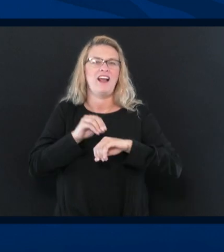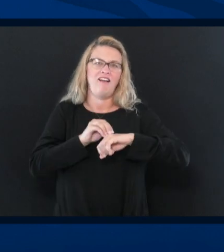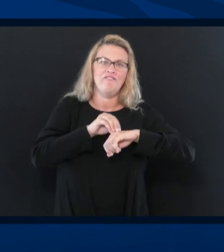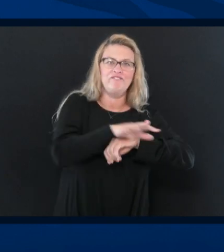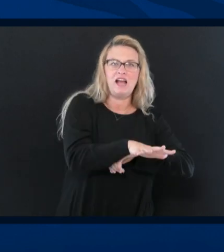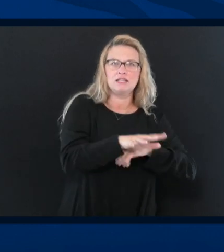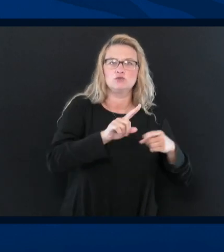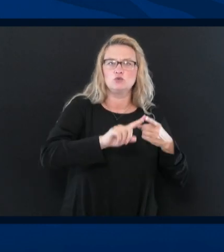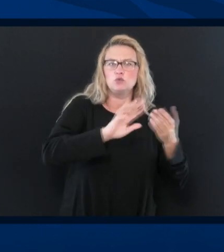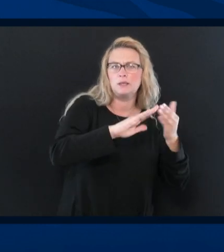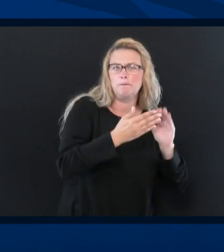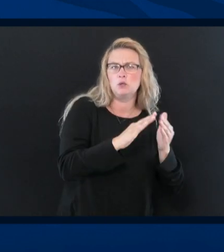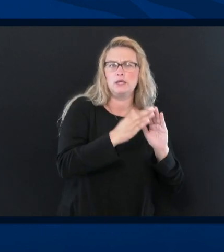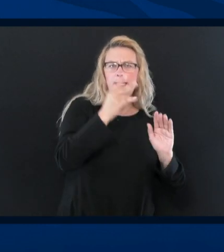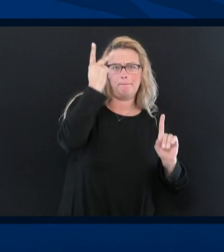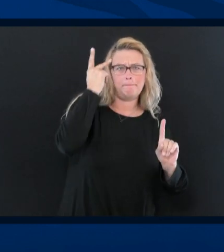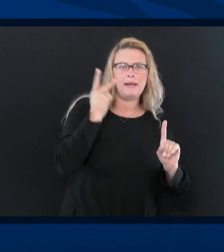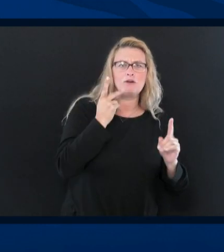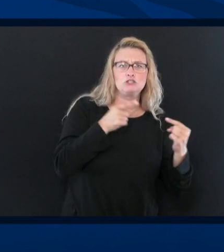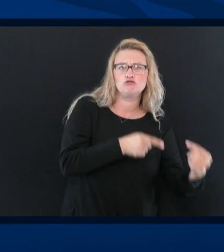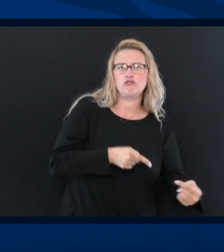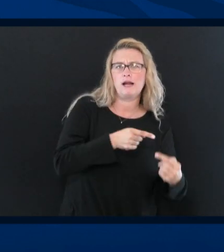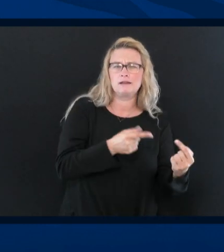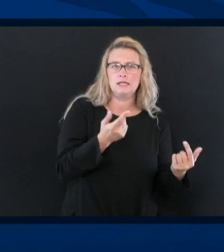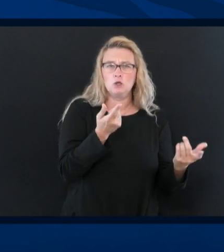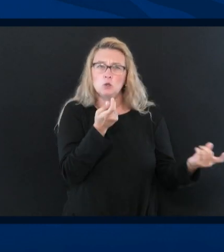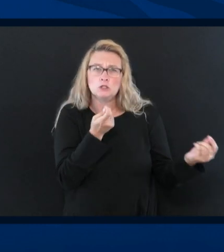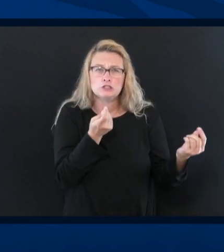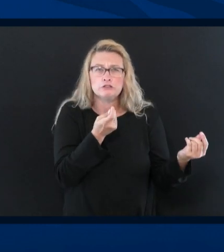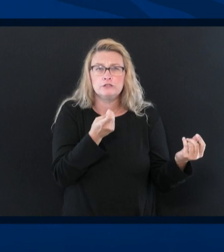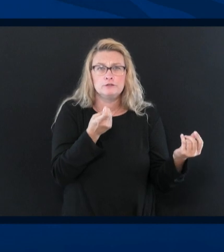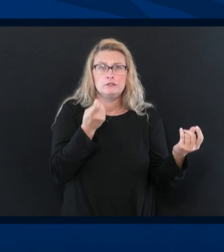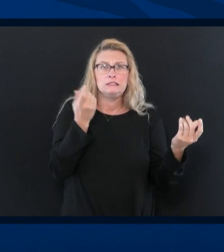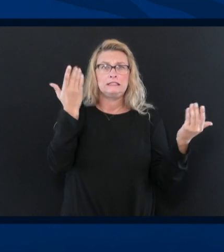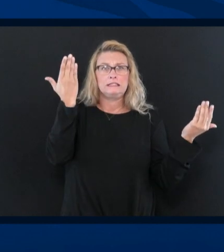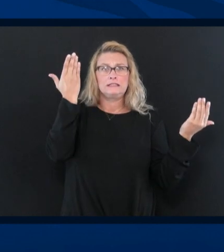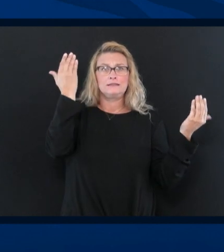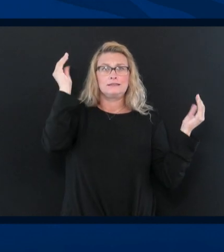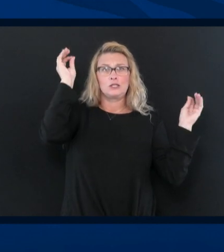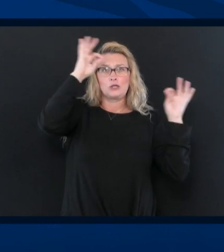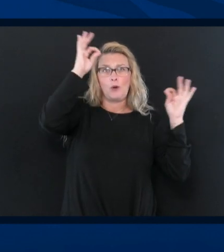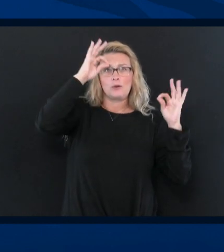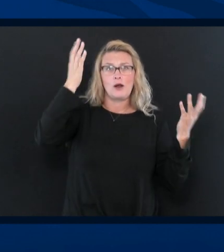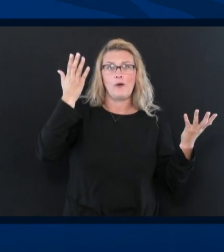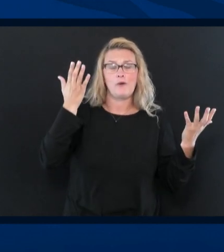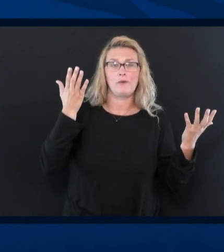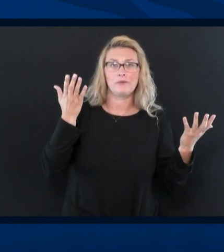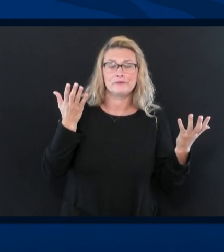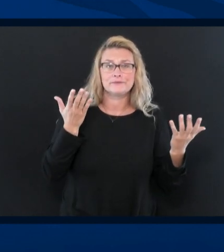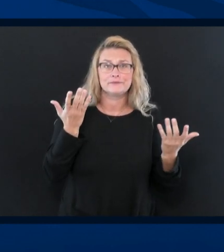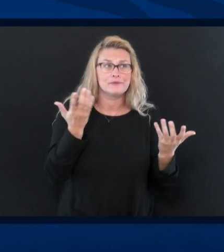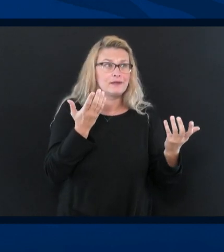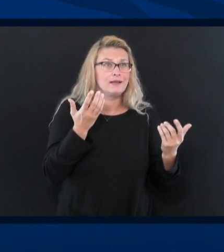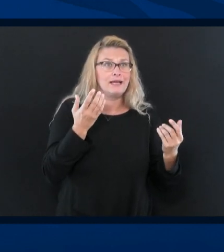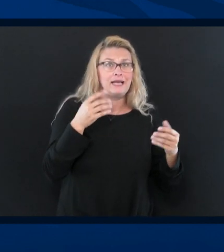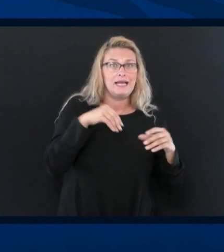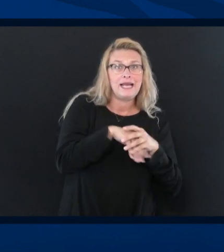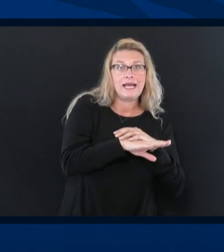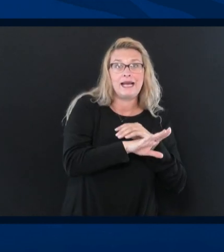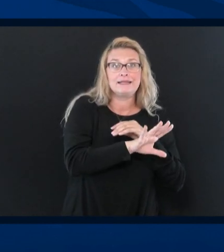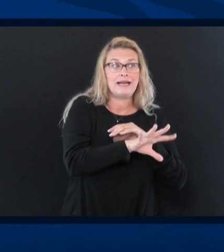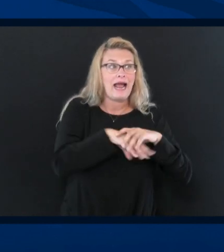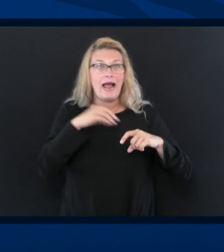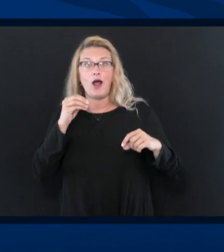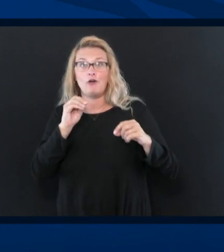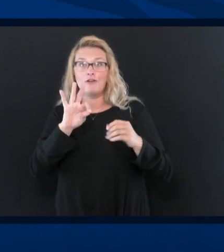parents who are kind of struggling and grappling back and forth with the, I guess the high flux of the ins and outs, the go homes,